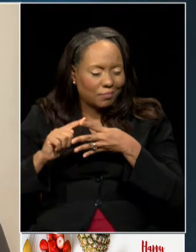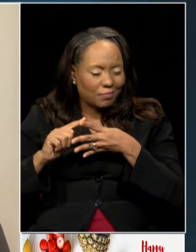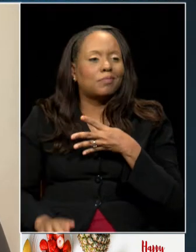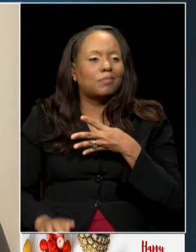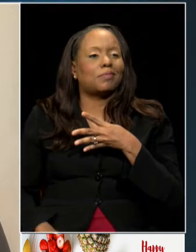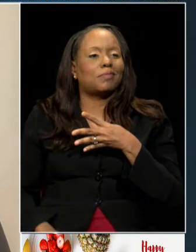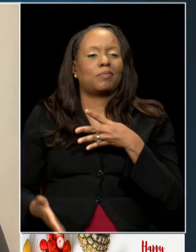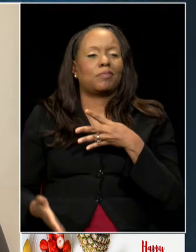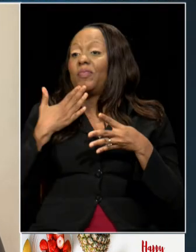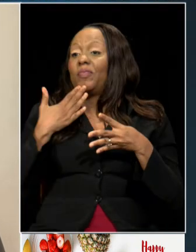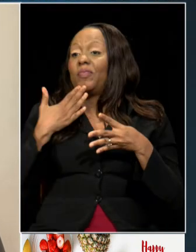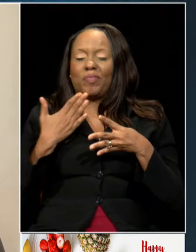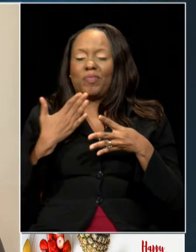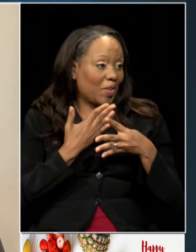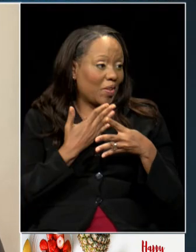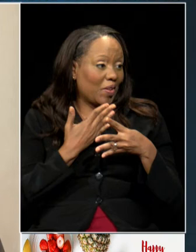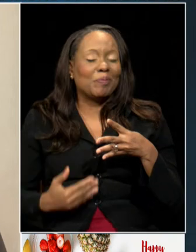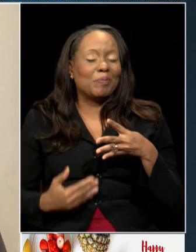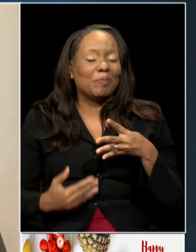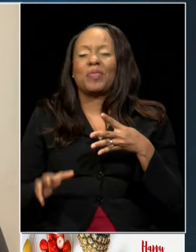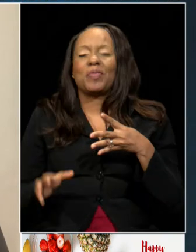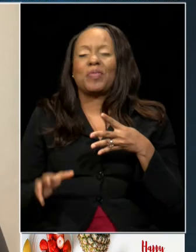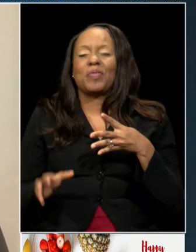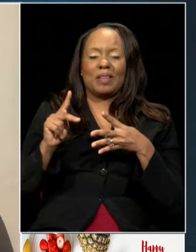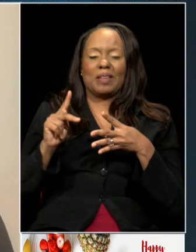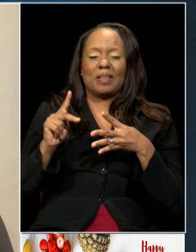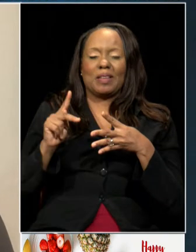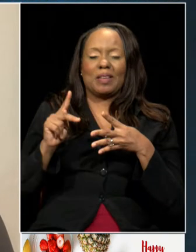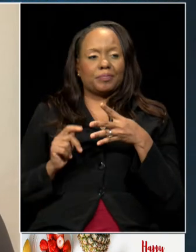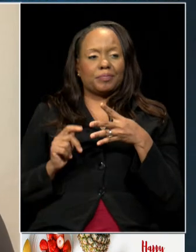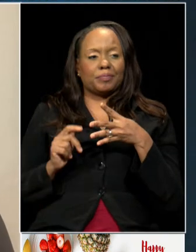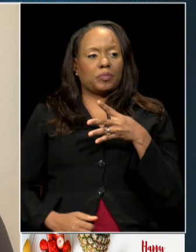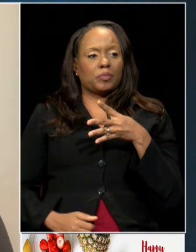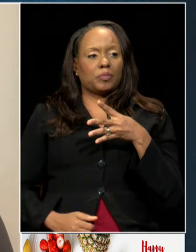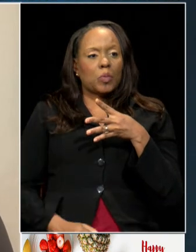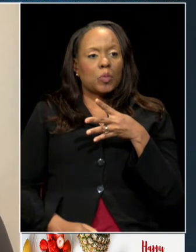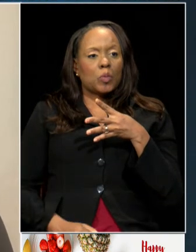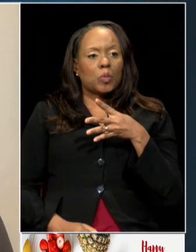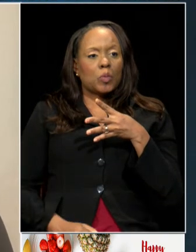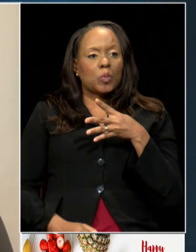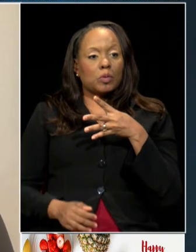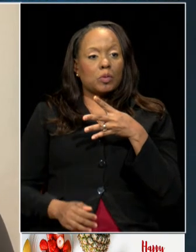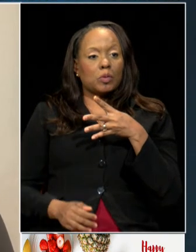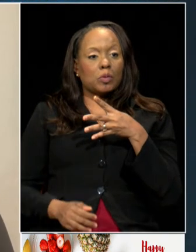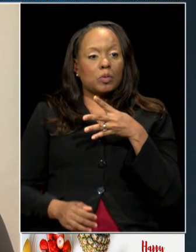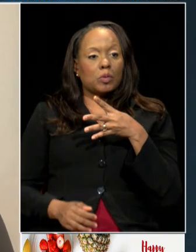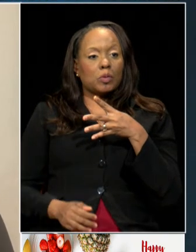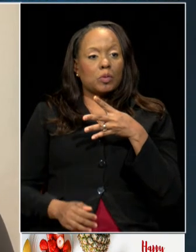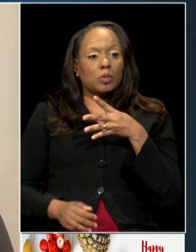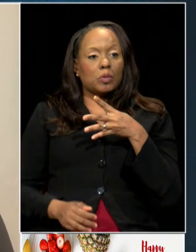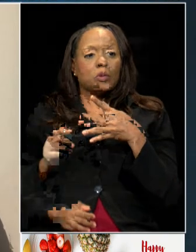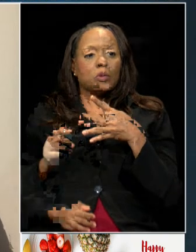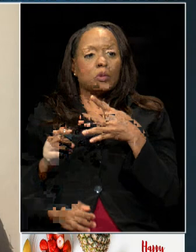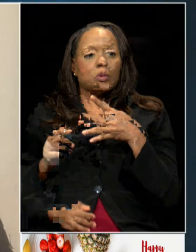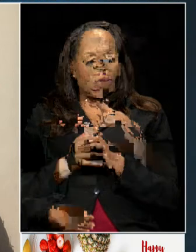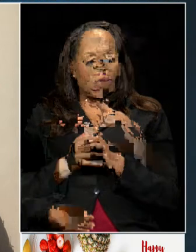having me. So let's talk about that part of the journey right there. When